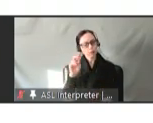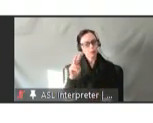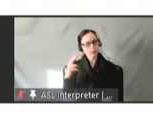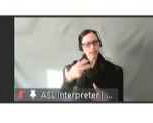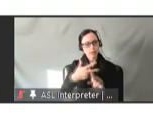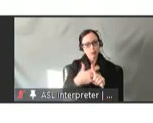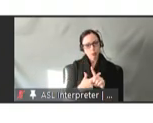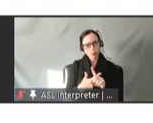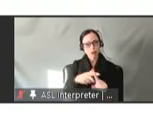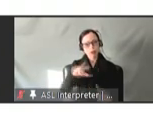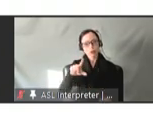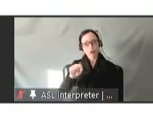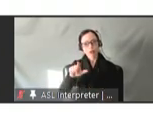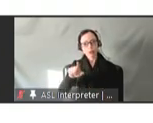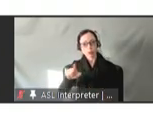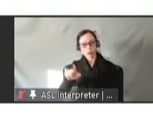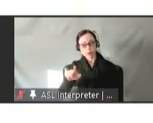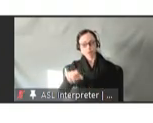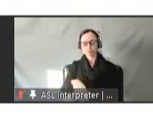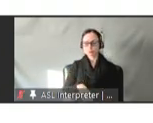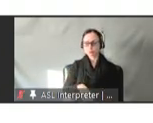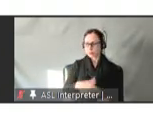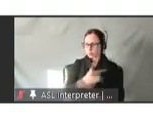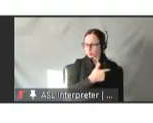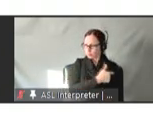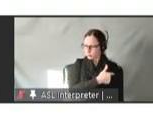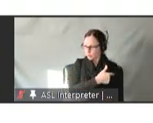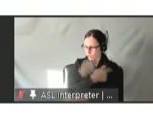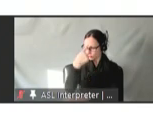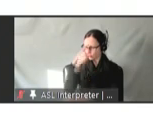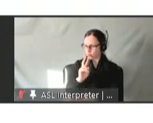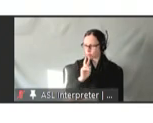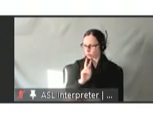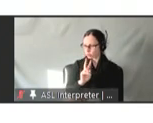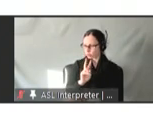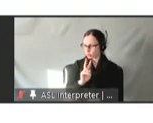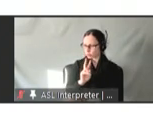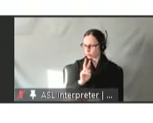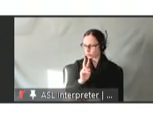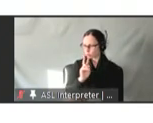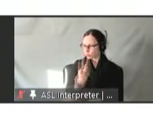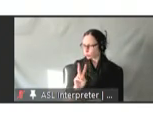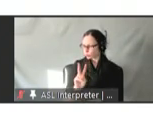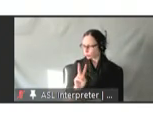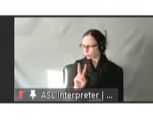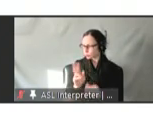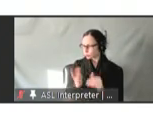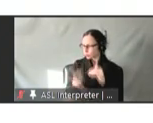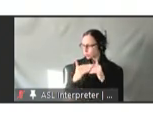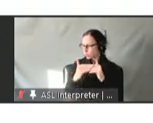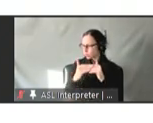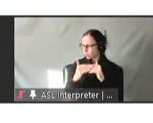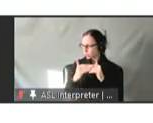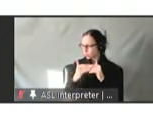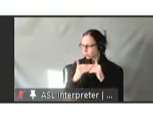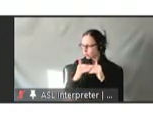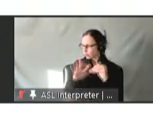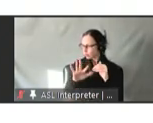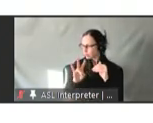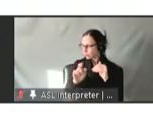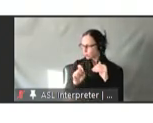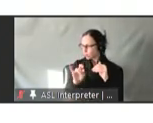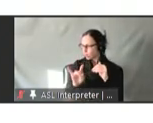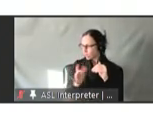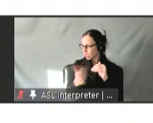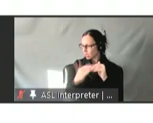year 2021. The immunization coverage for the two-year-old vaccine series increased slightly to 57.8% by the